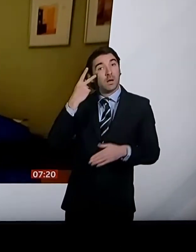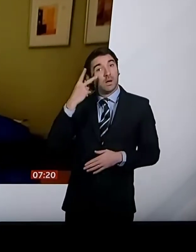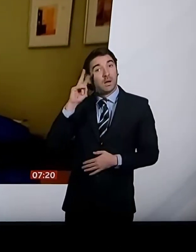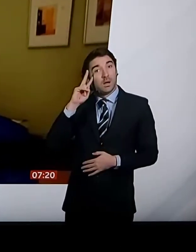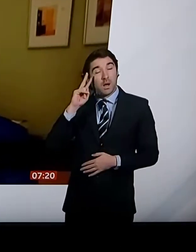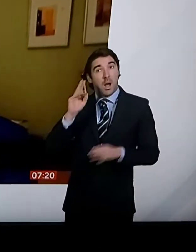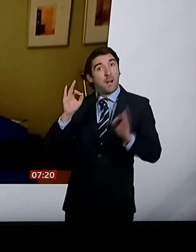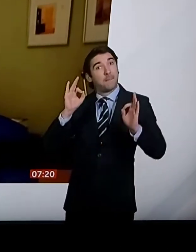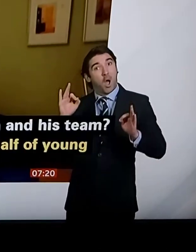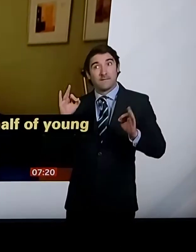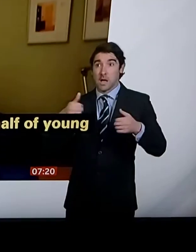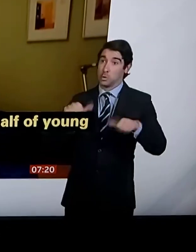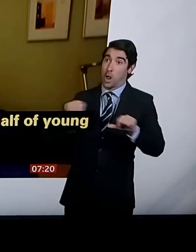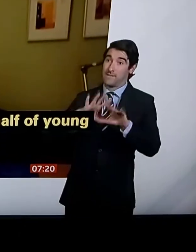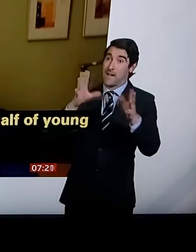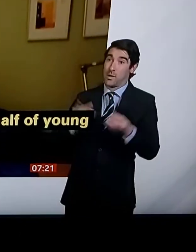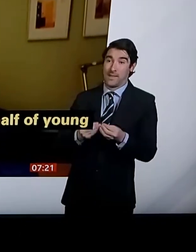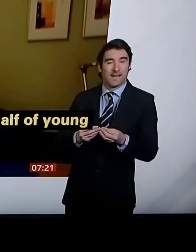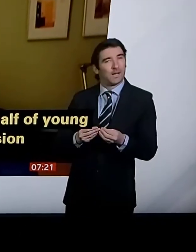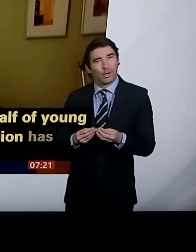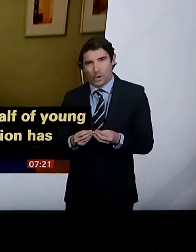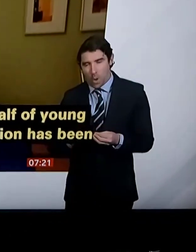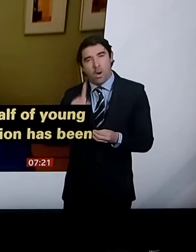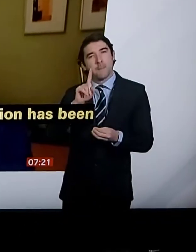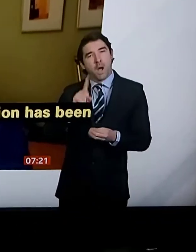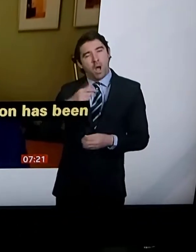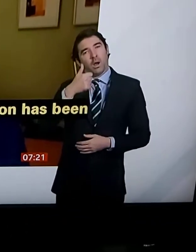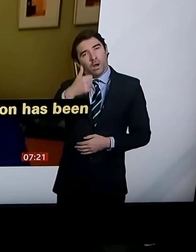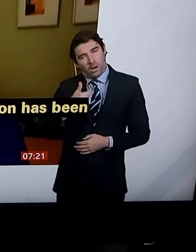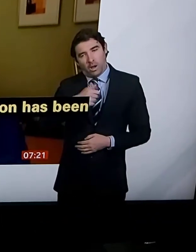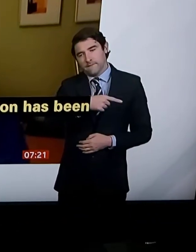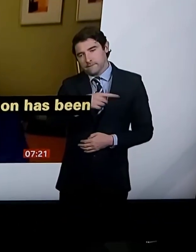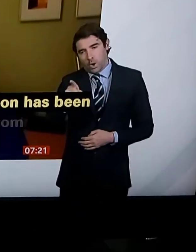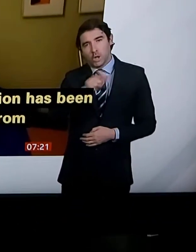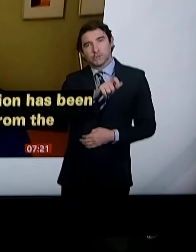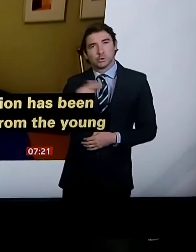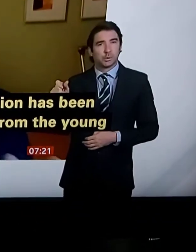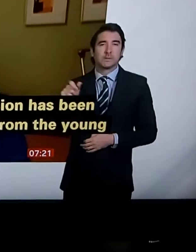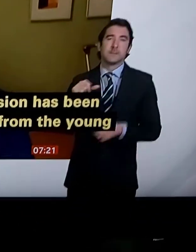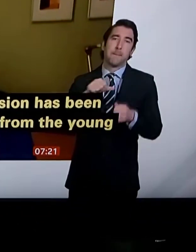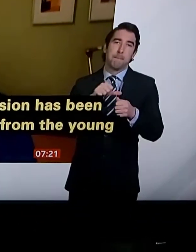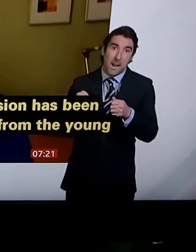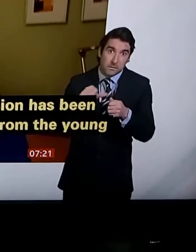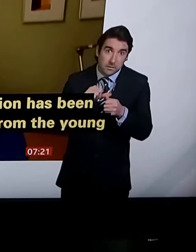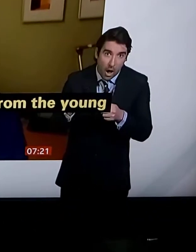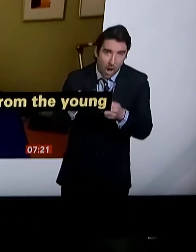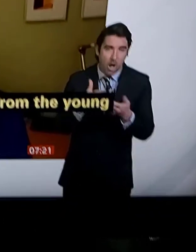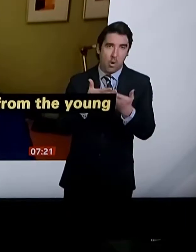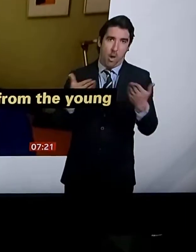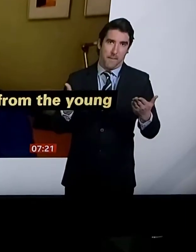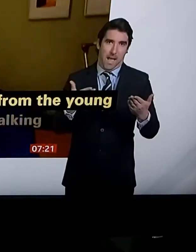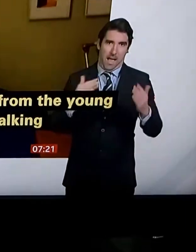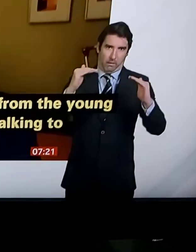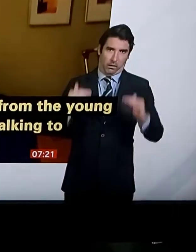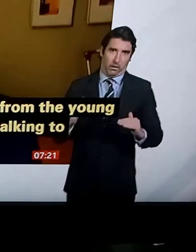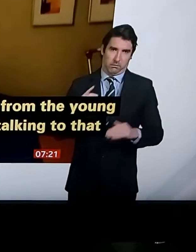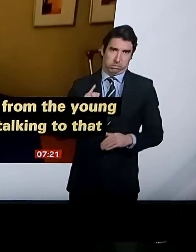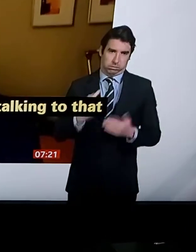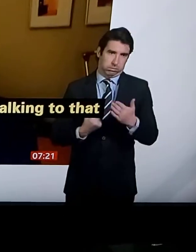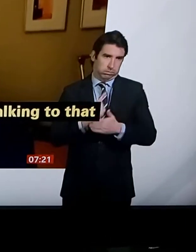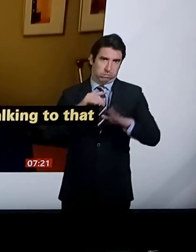can hear from the people you've been talking to that head teachers are not hanging out the bunting this morning, because actually there are more problems ahead. In terms of blame, I think